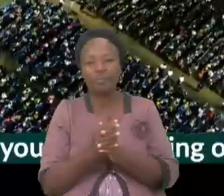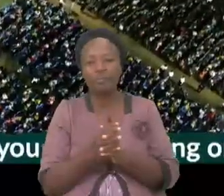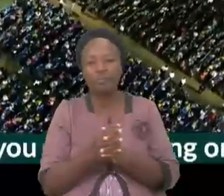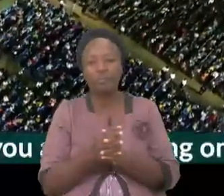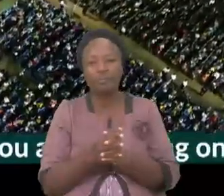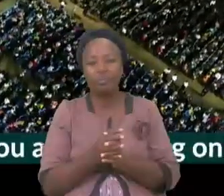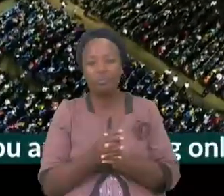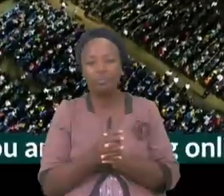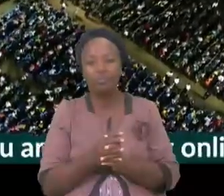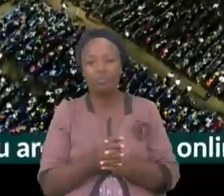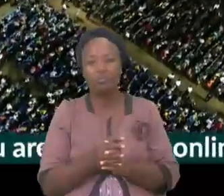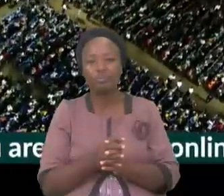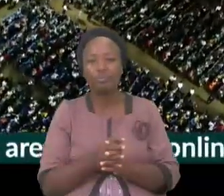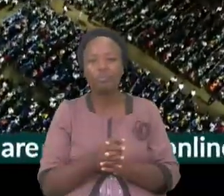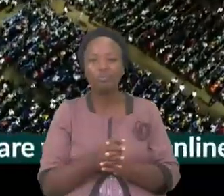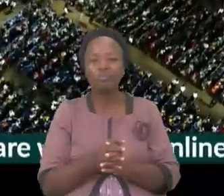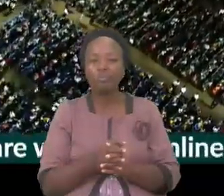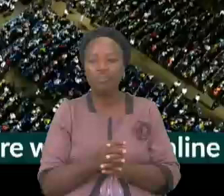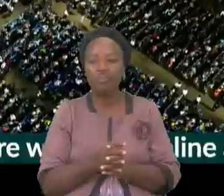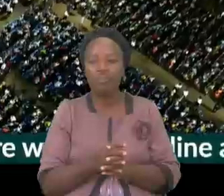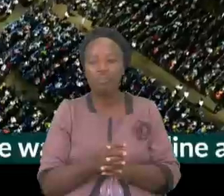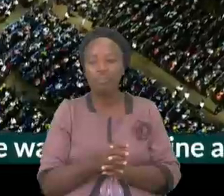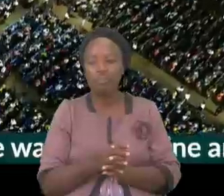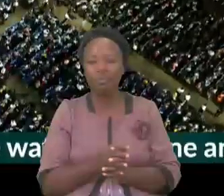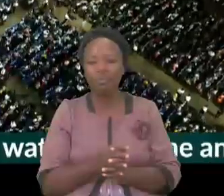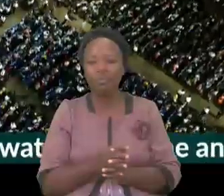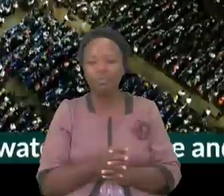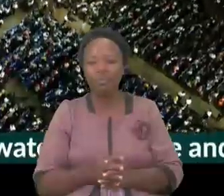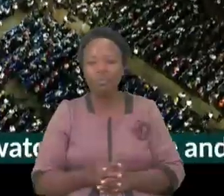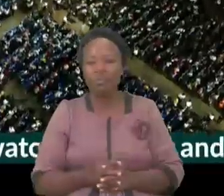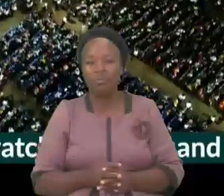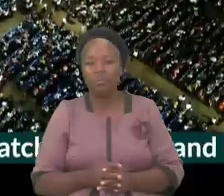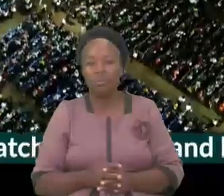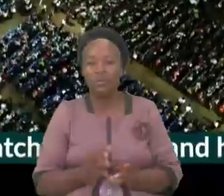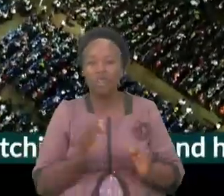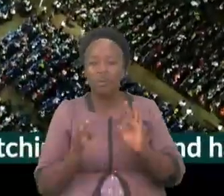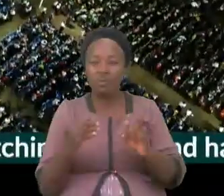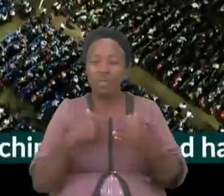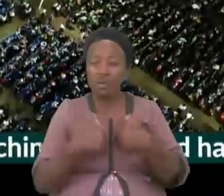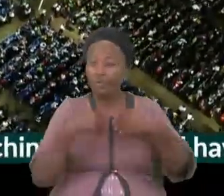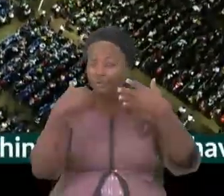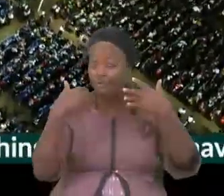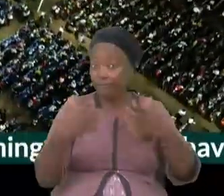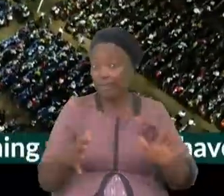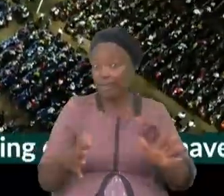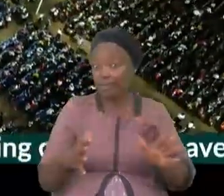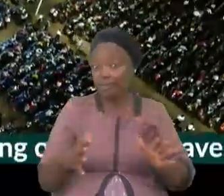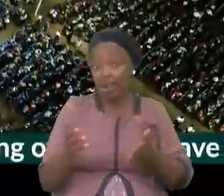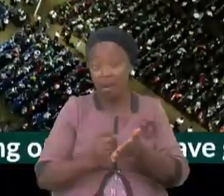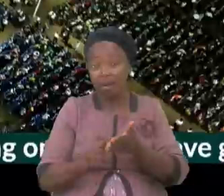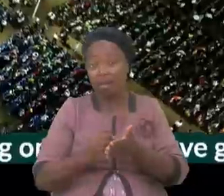If we have rounded up, can we just wave and know that we are